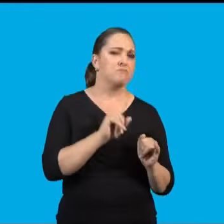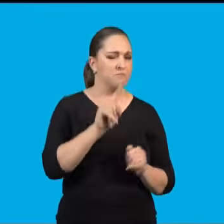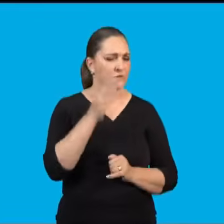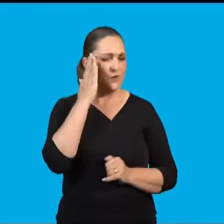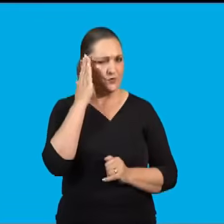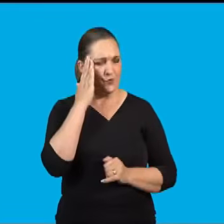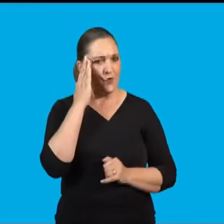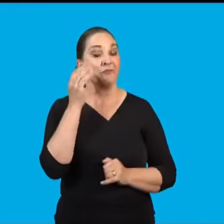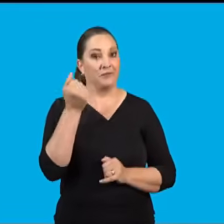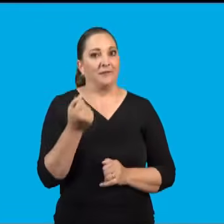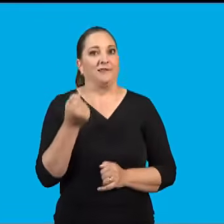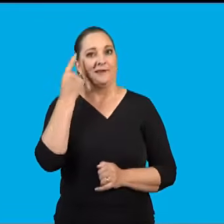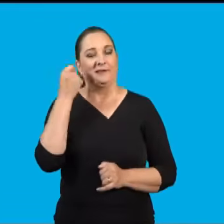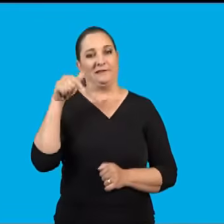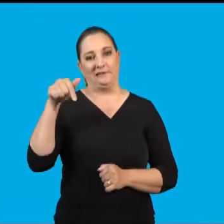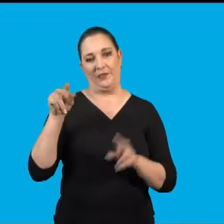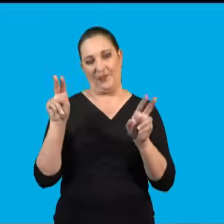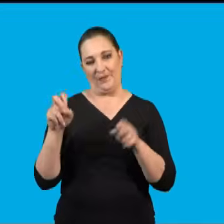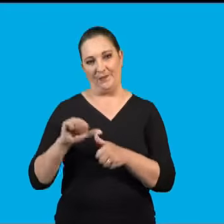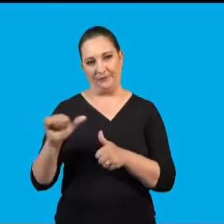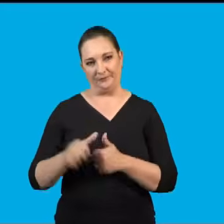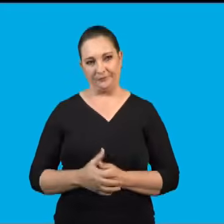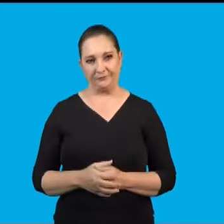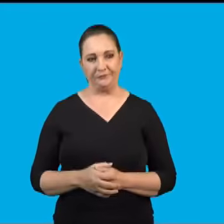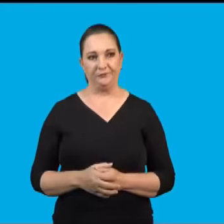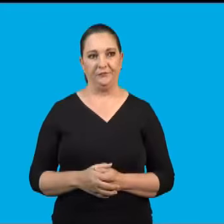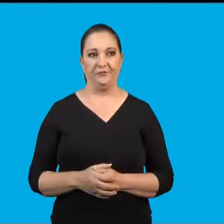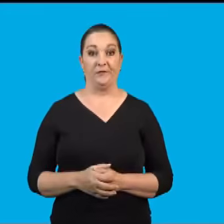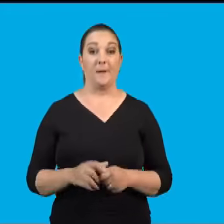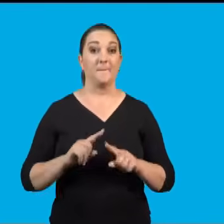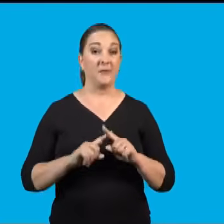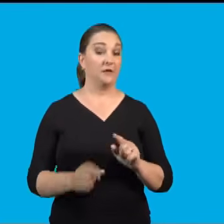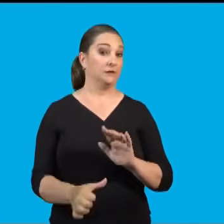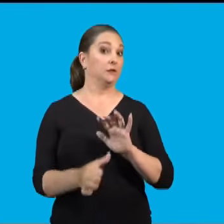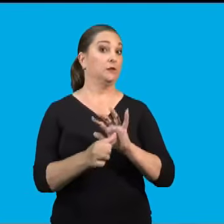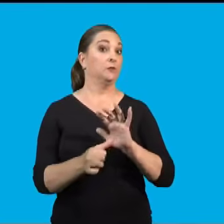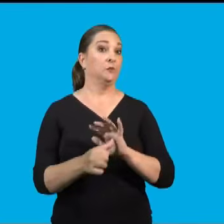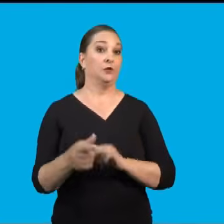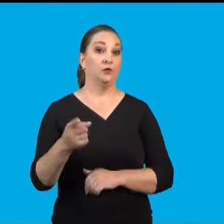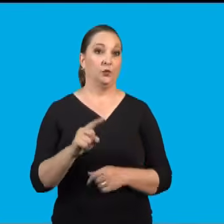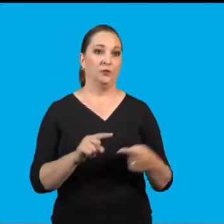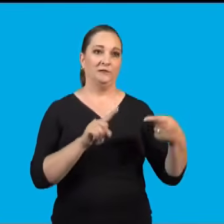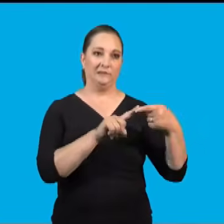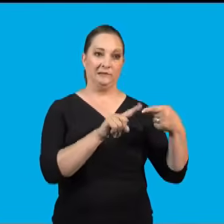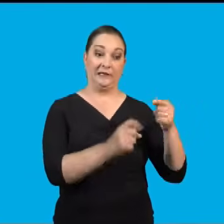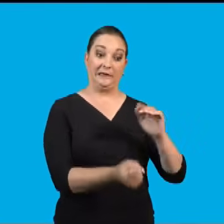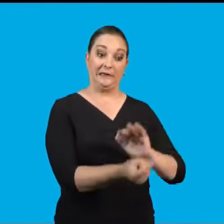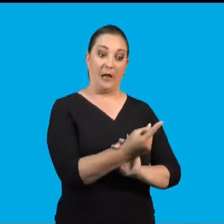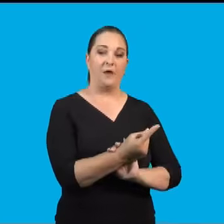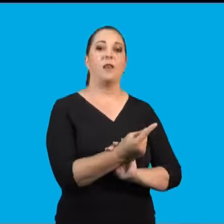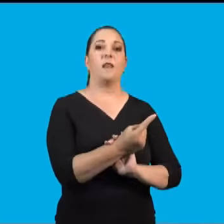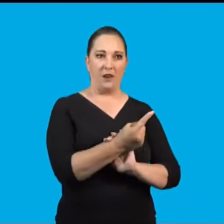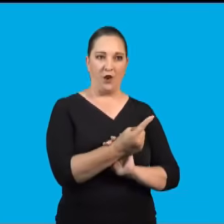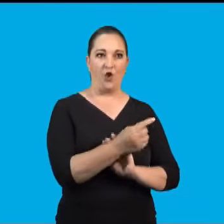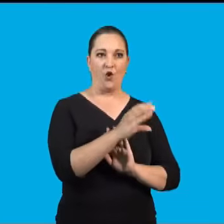and 11, in order to understand this theme. Now, very important that you understand cause and